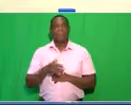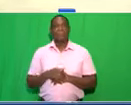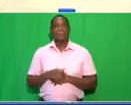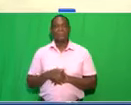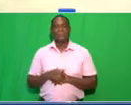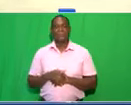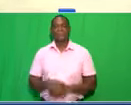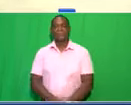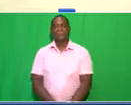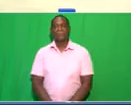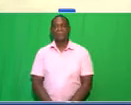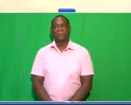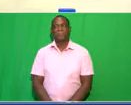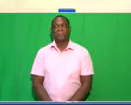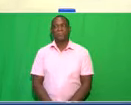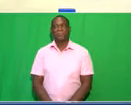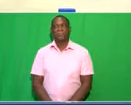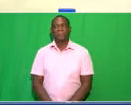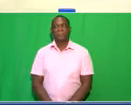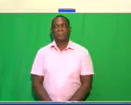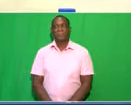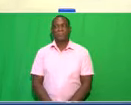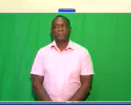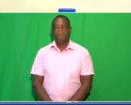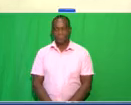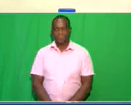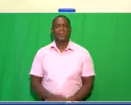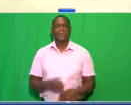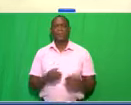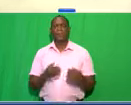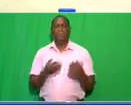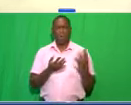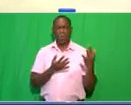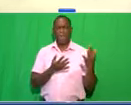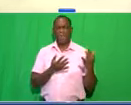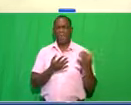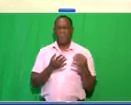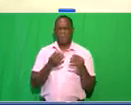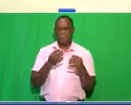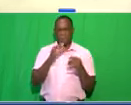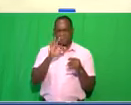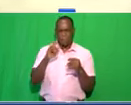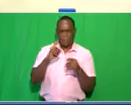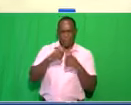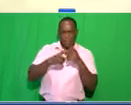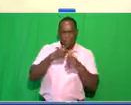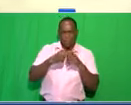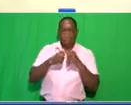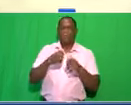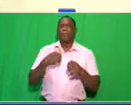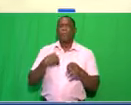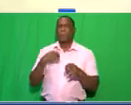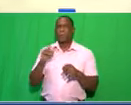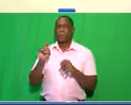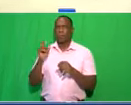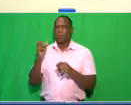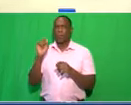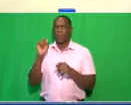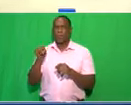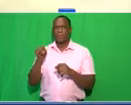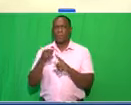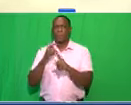Well, while we sort that out, let's take a question from Zoom as